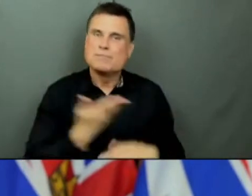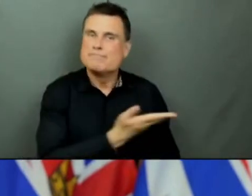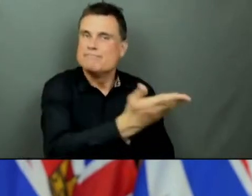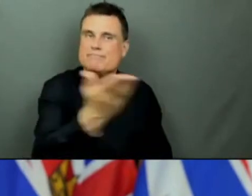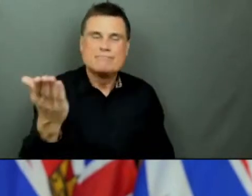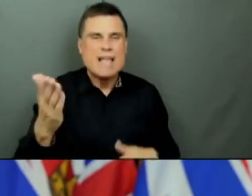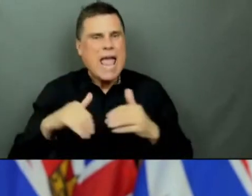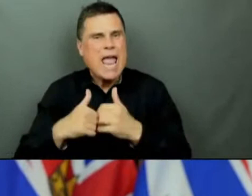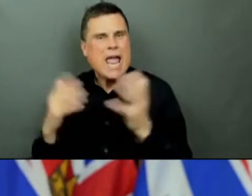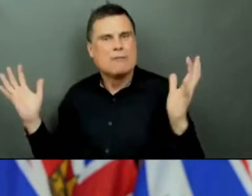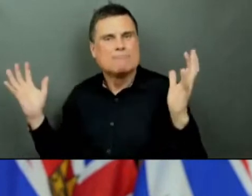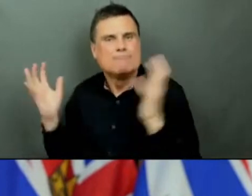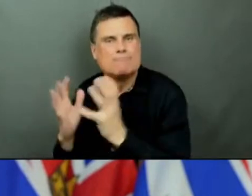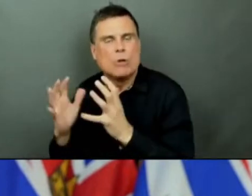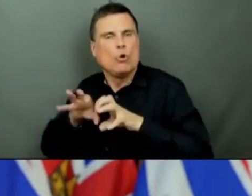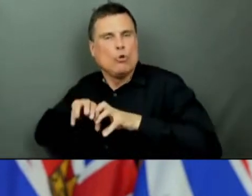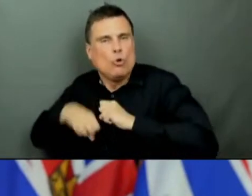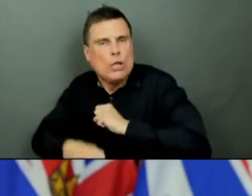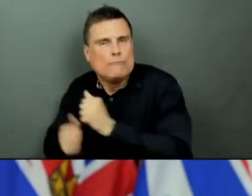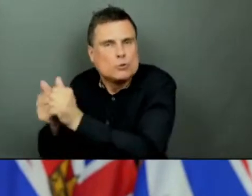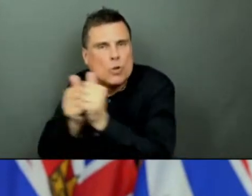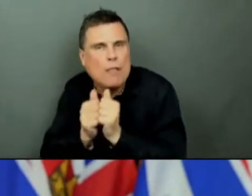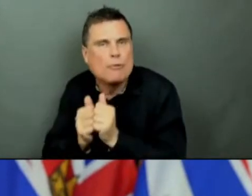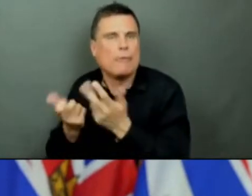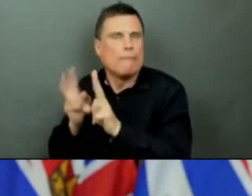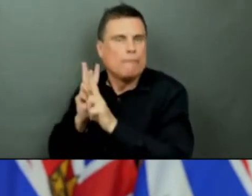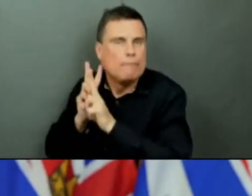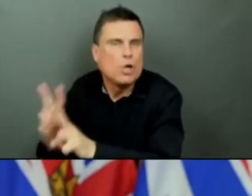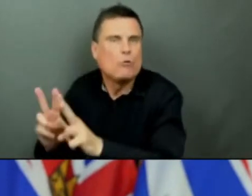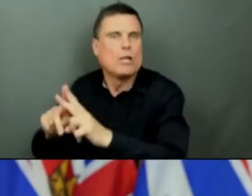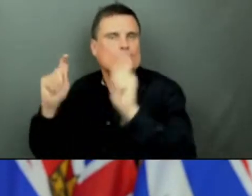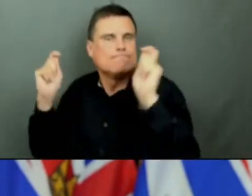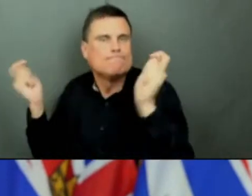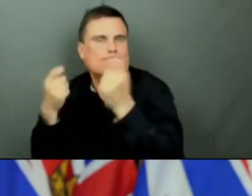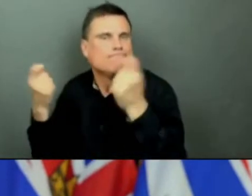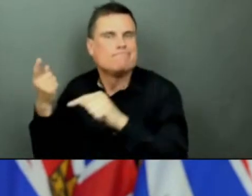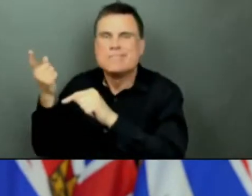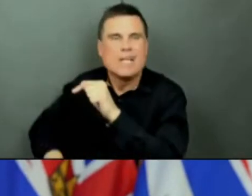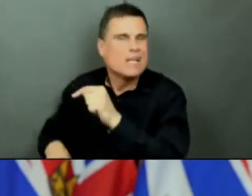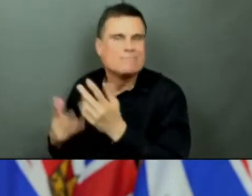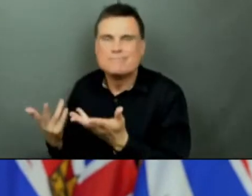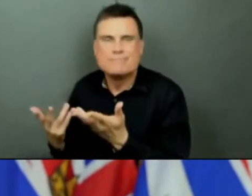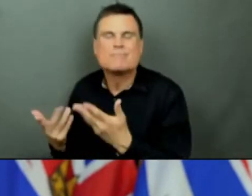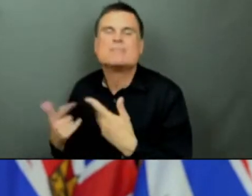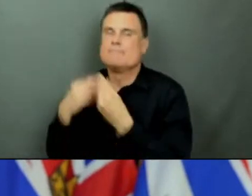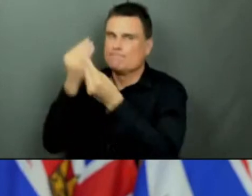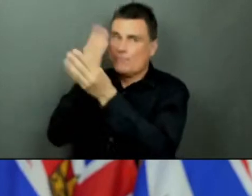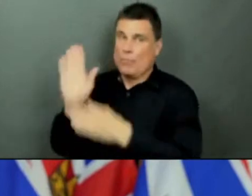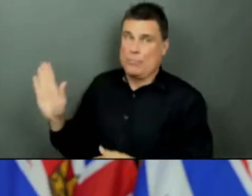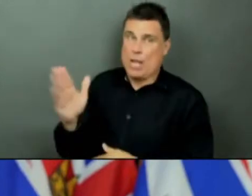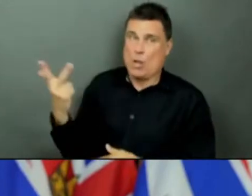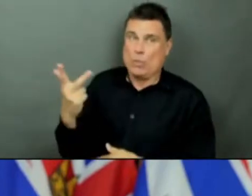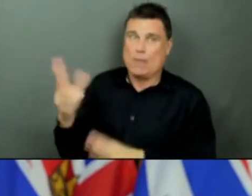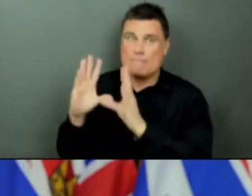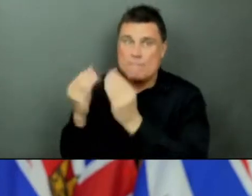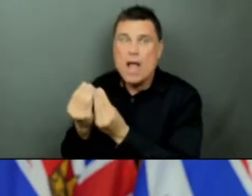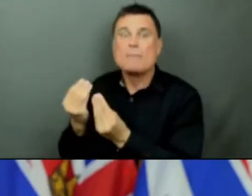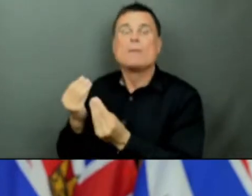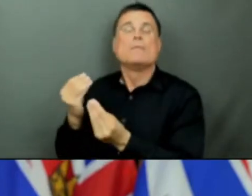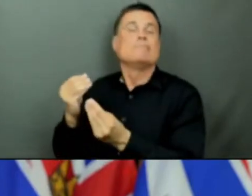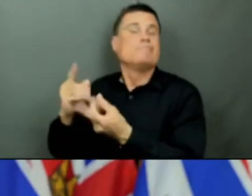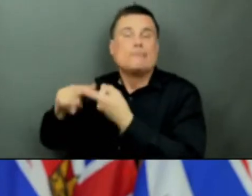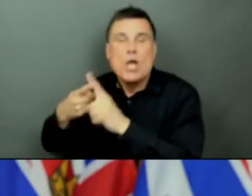together and grieve in the way that they need to. And so we want to let those families know, those friends, communities, caregivers know that we grieve with